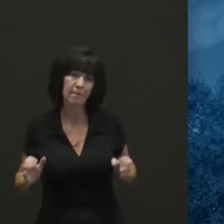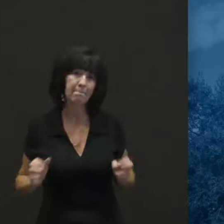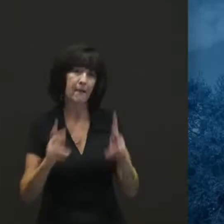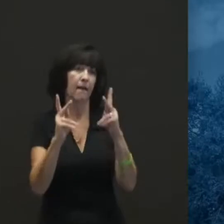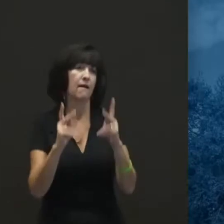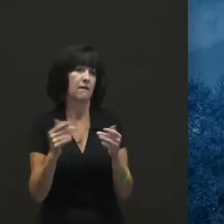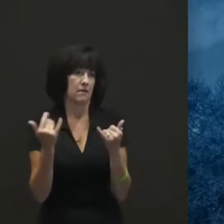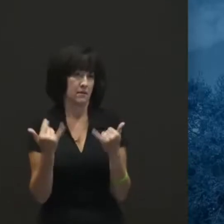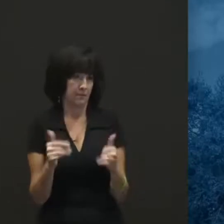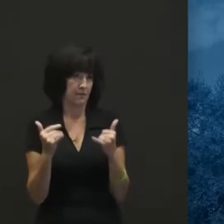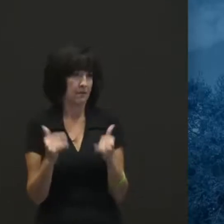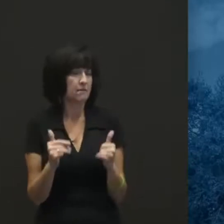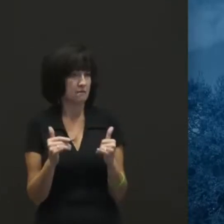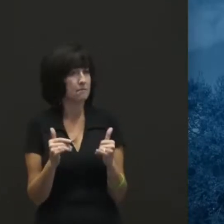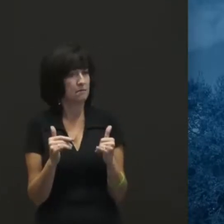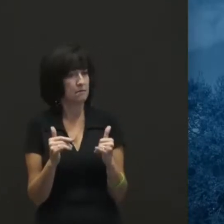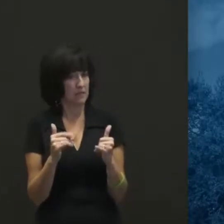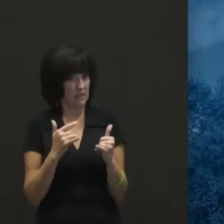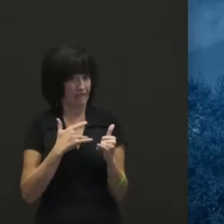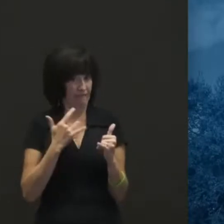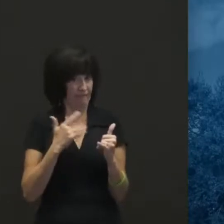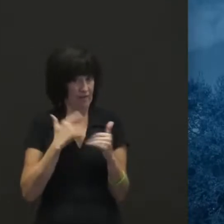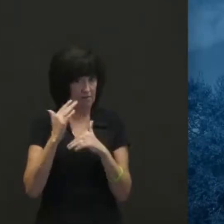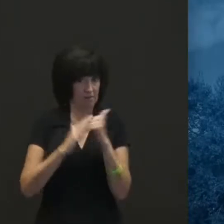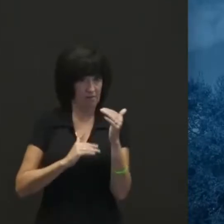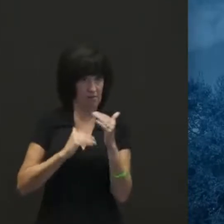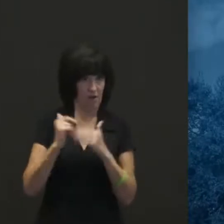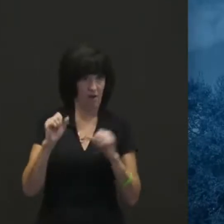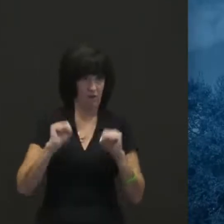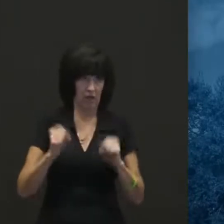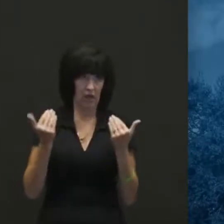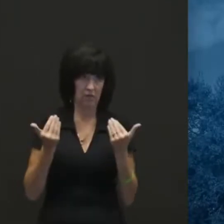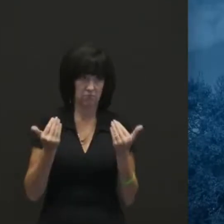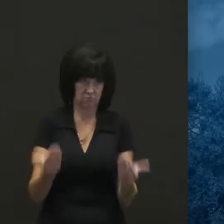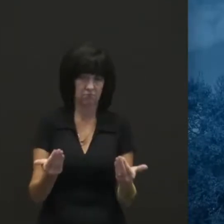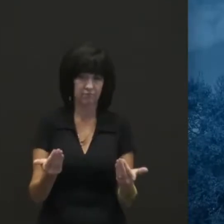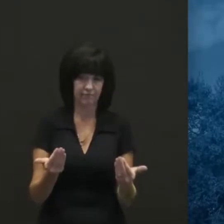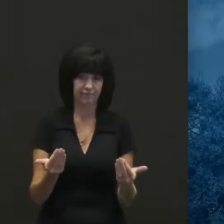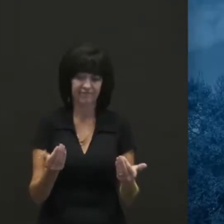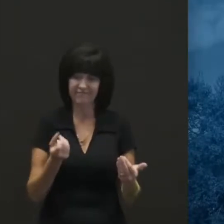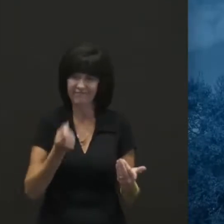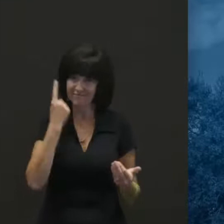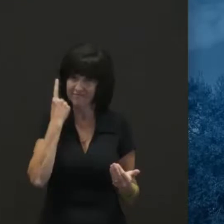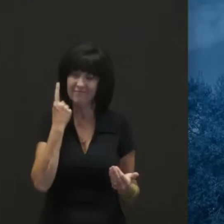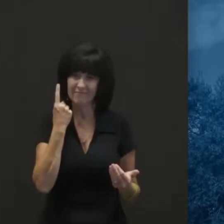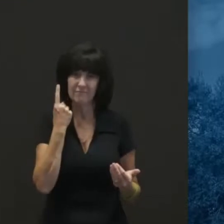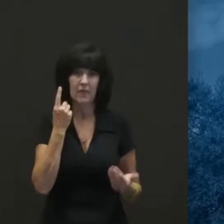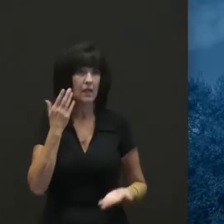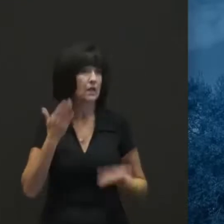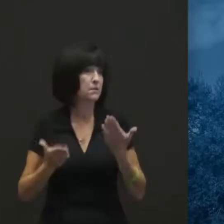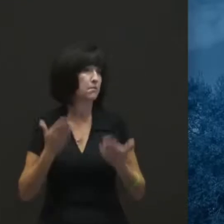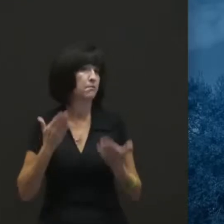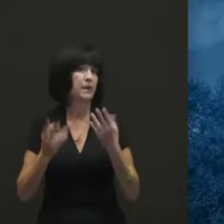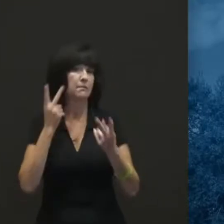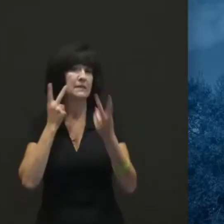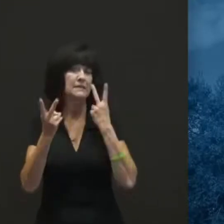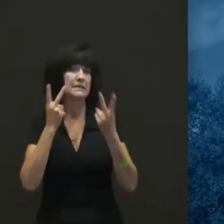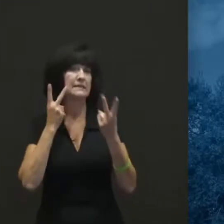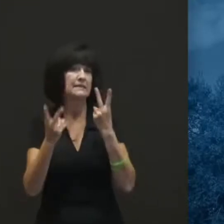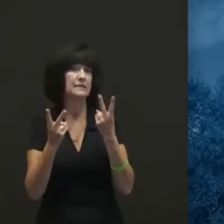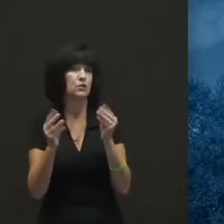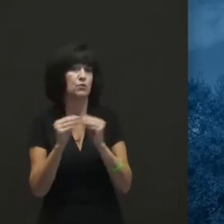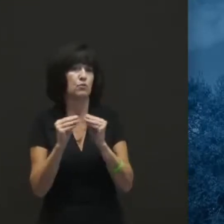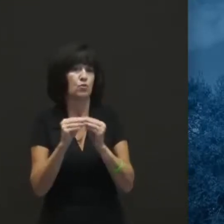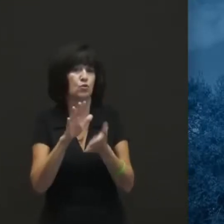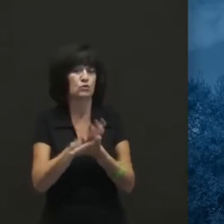that they can do that well, I think we may see more schools allowing